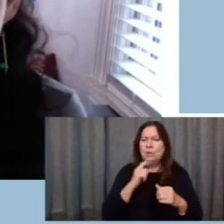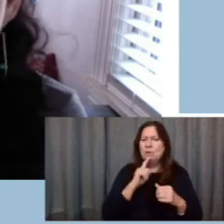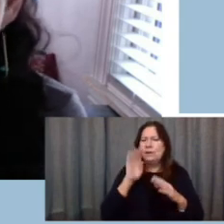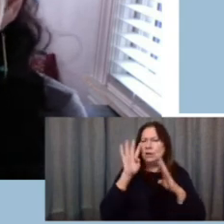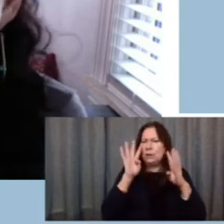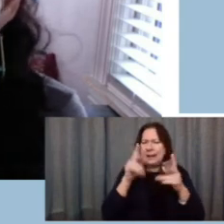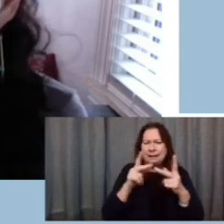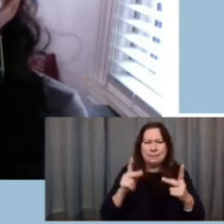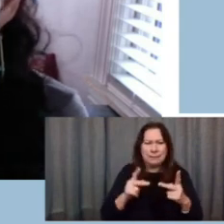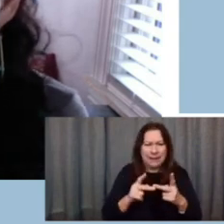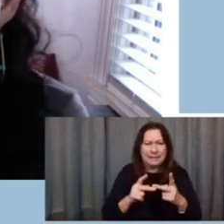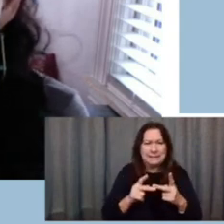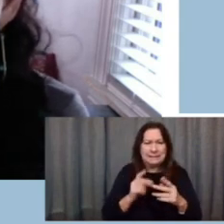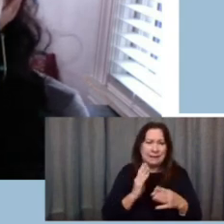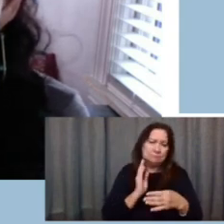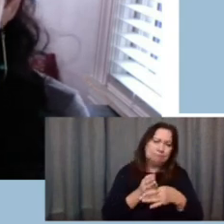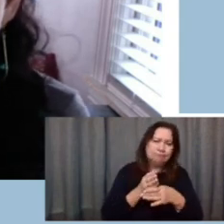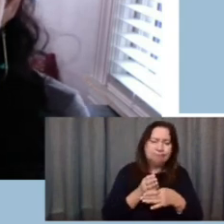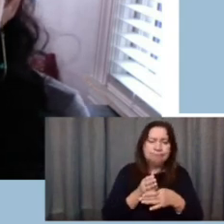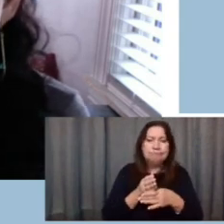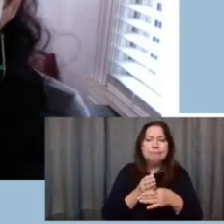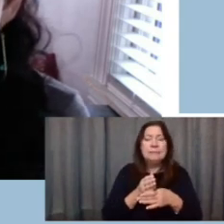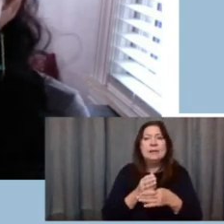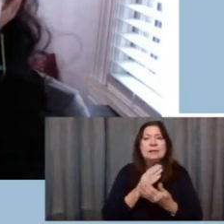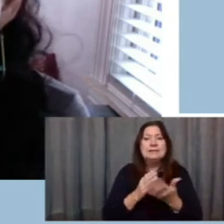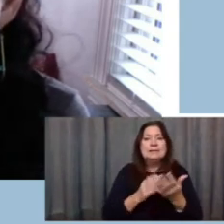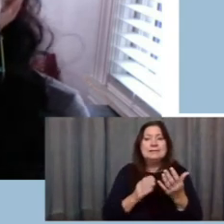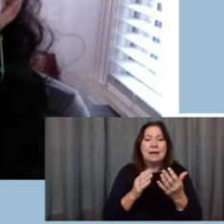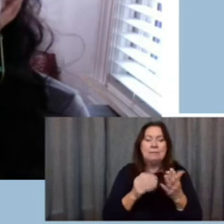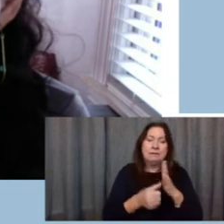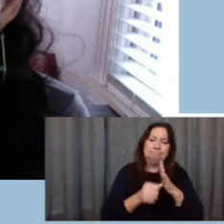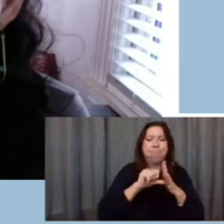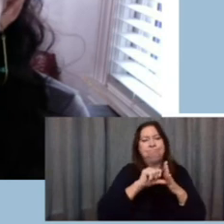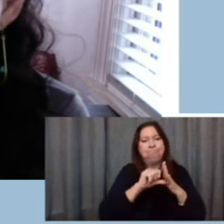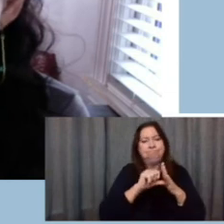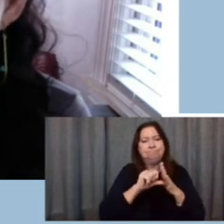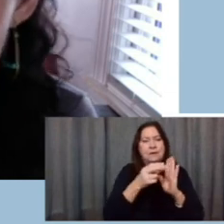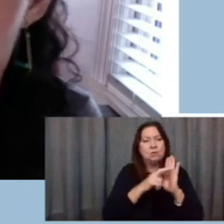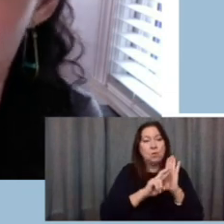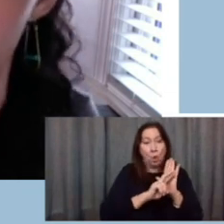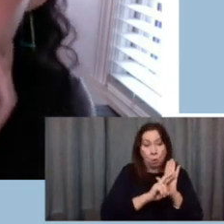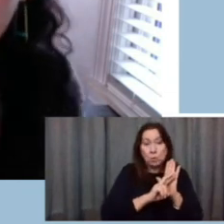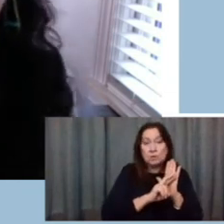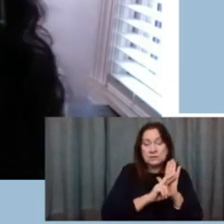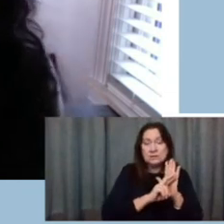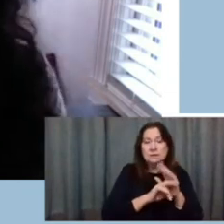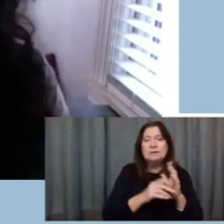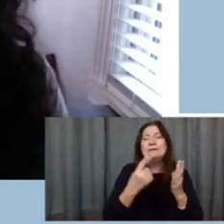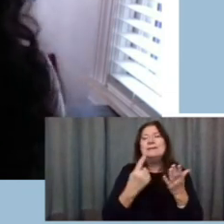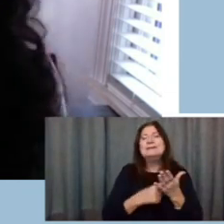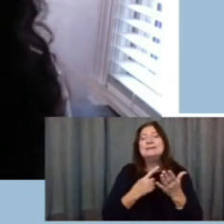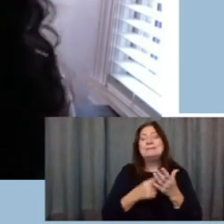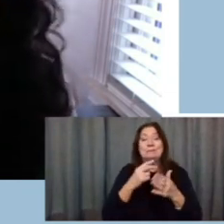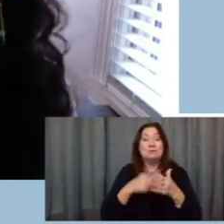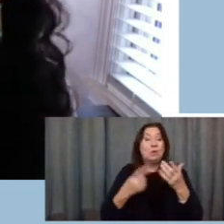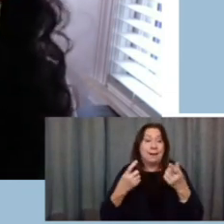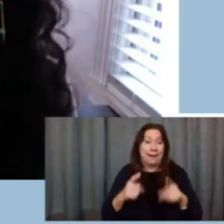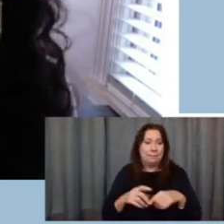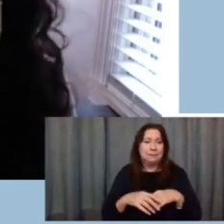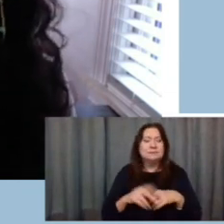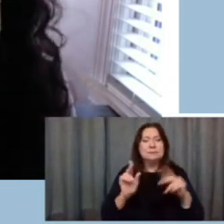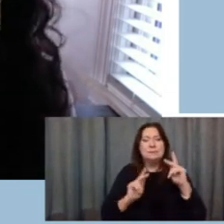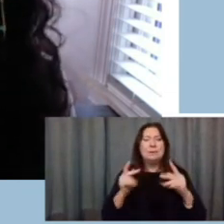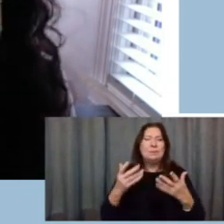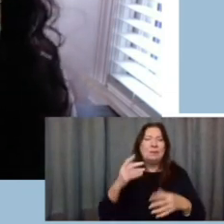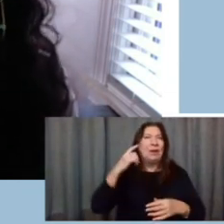that disrupt some of the reifications of roles that can come in? So sometimes what ends up happening is, and people have probably heard